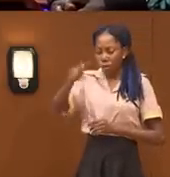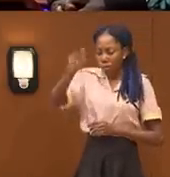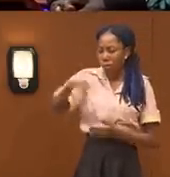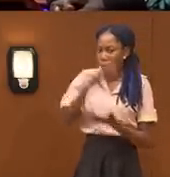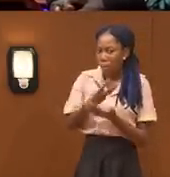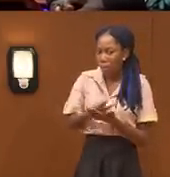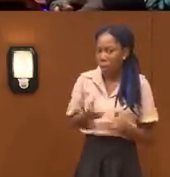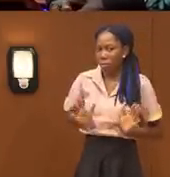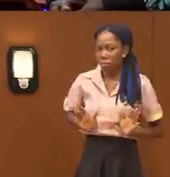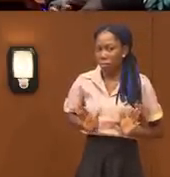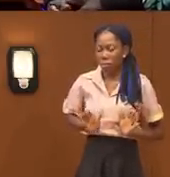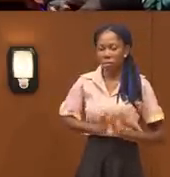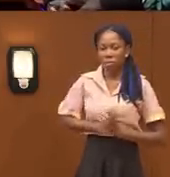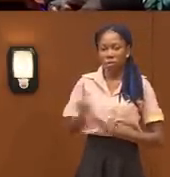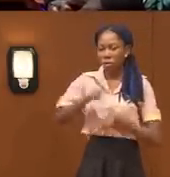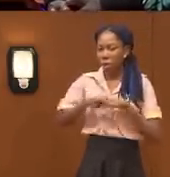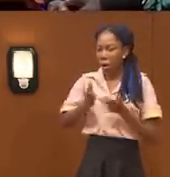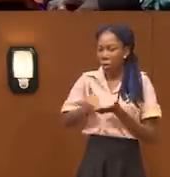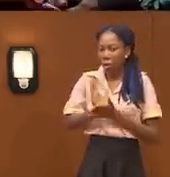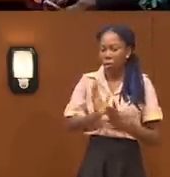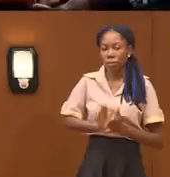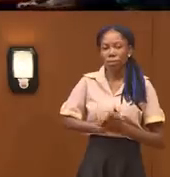have the right to it. So talk to him.